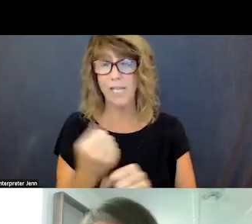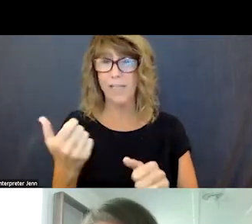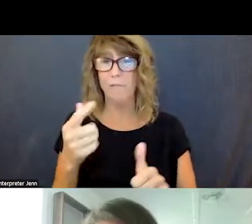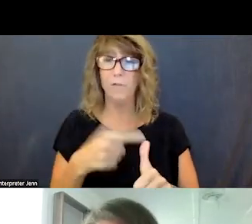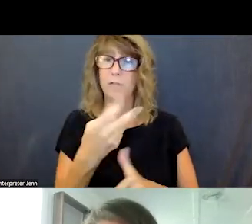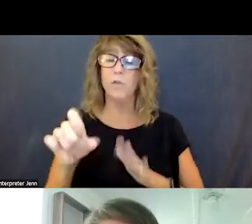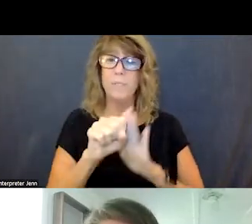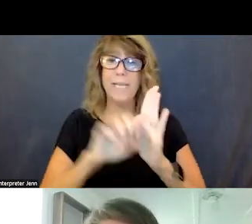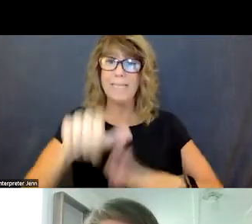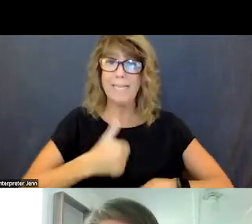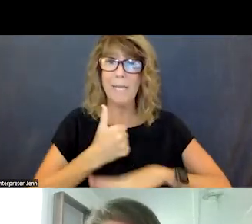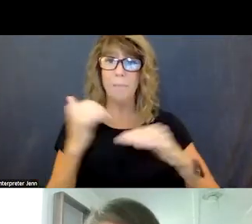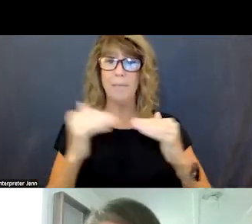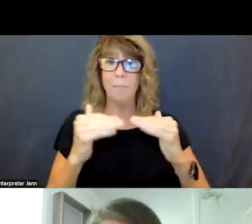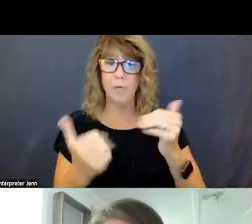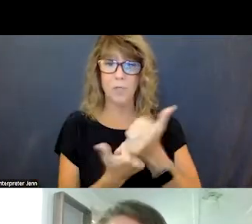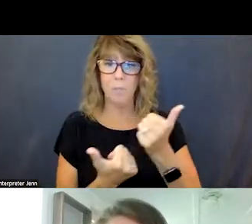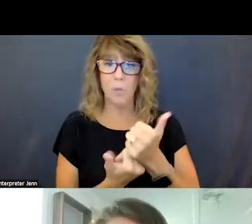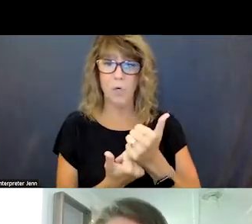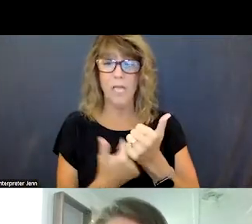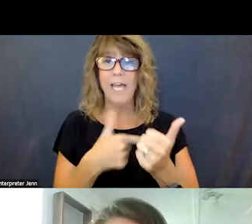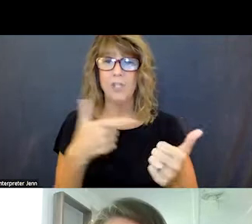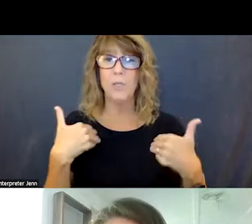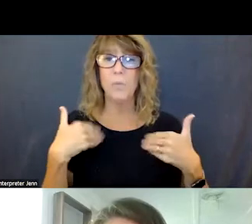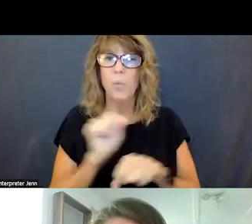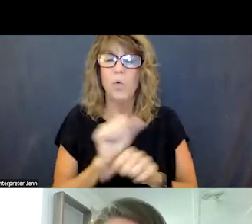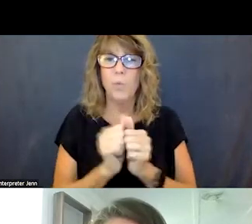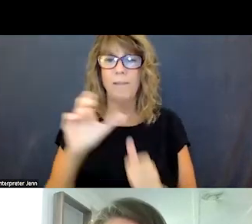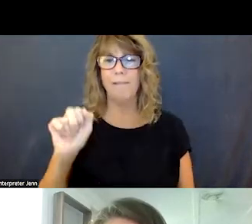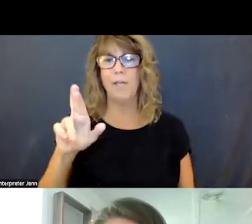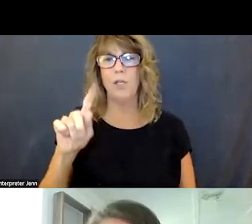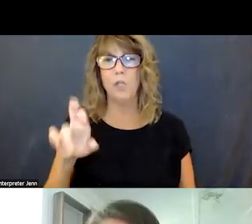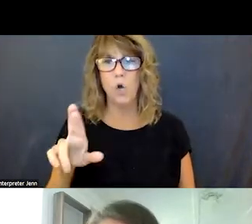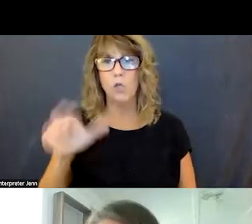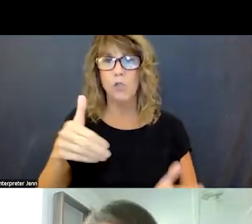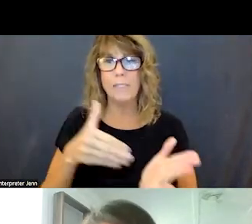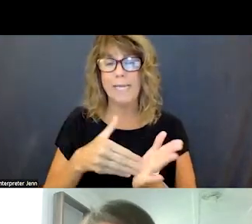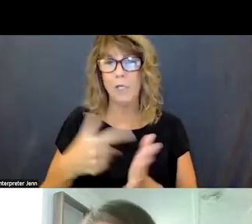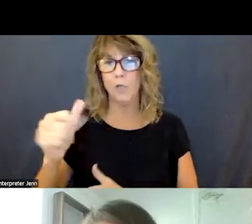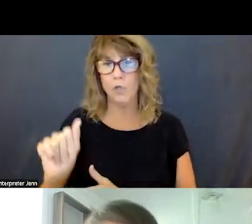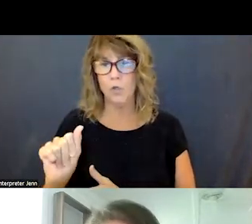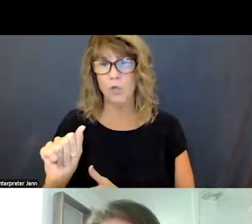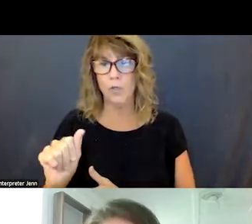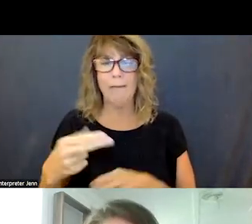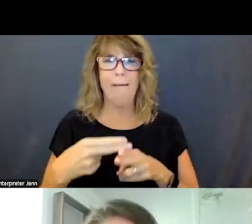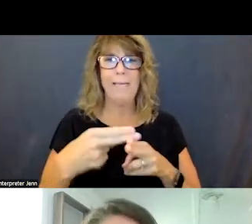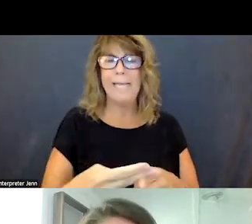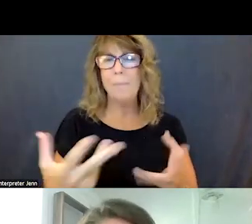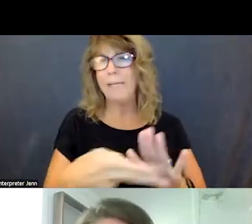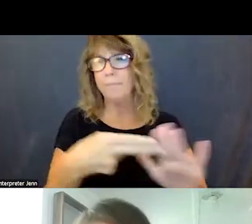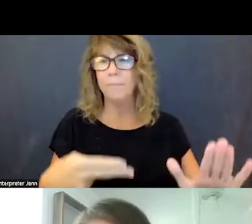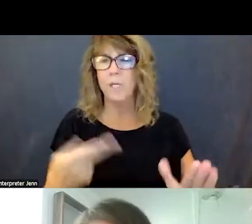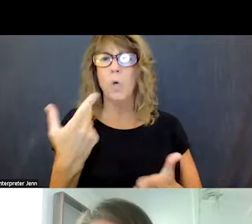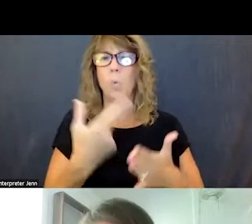support, she pulled together with the Carter Center in Georgia us naming what were the kind of the